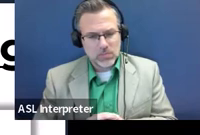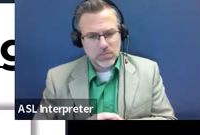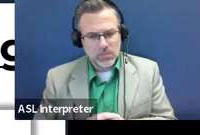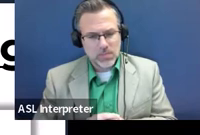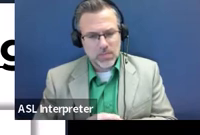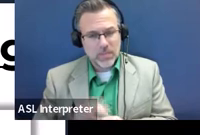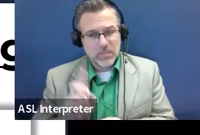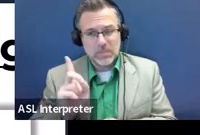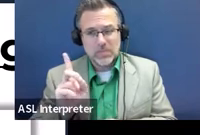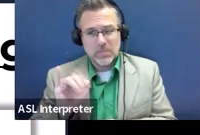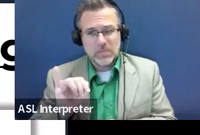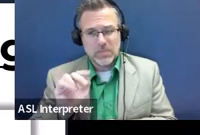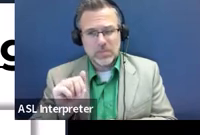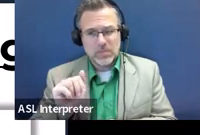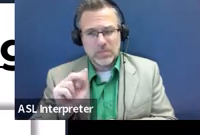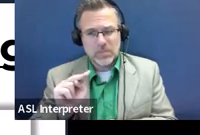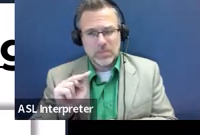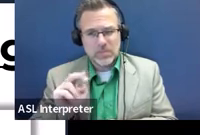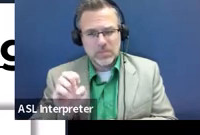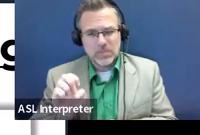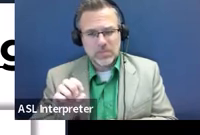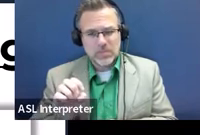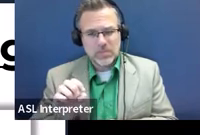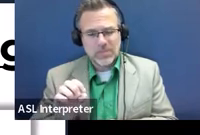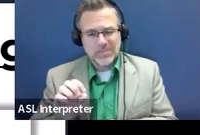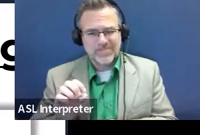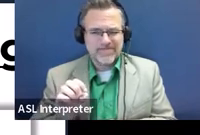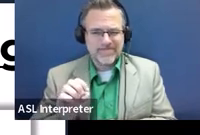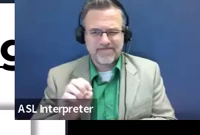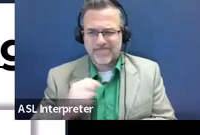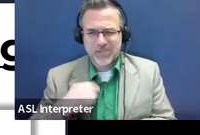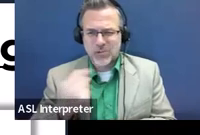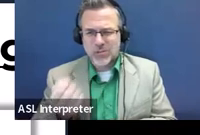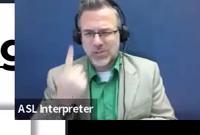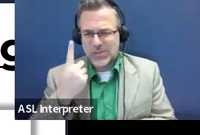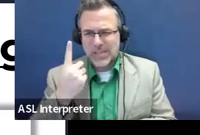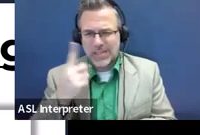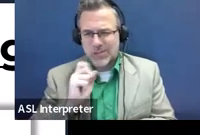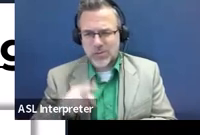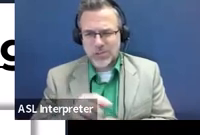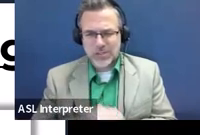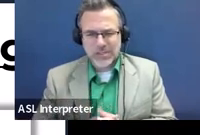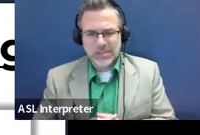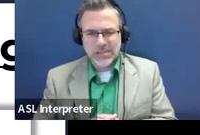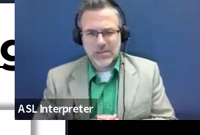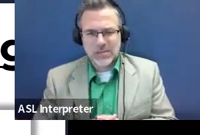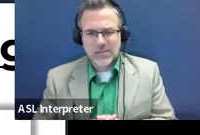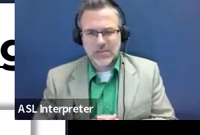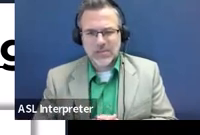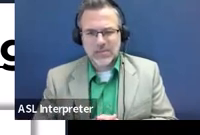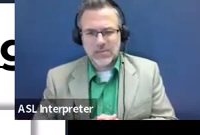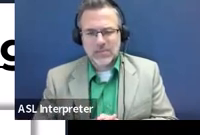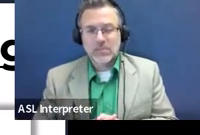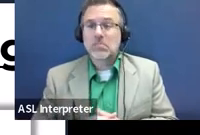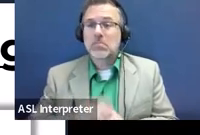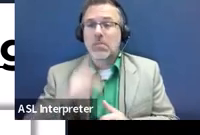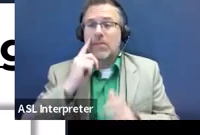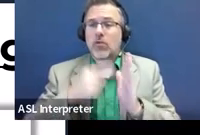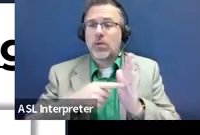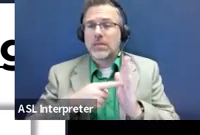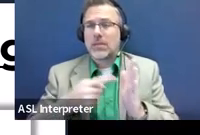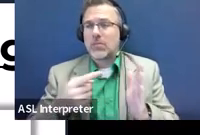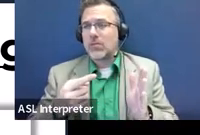Diane, I'm really sorry. I'm not really understanding your question. Yeah. Like for instance,